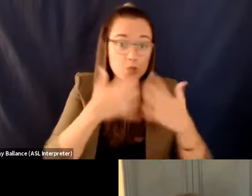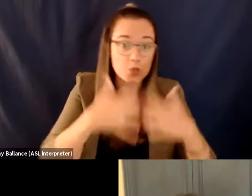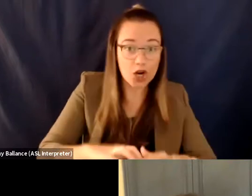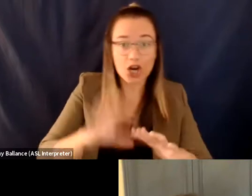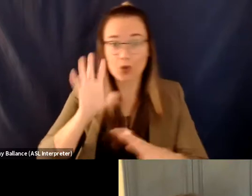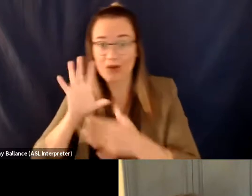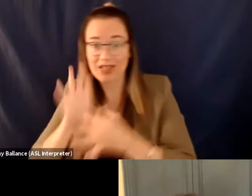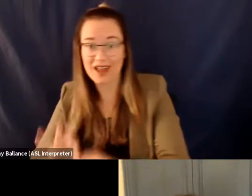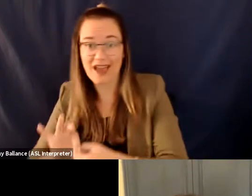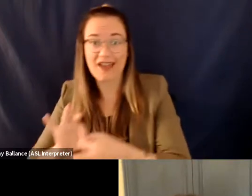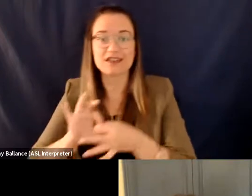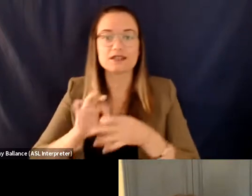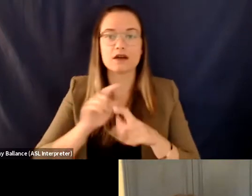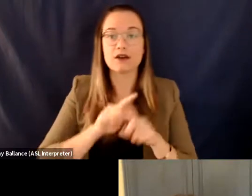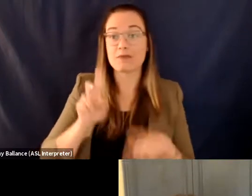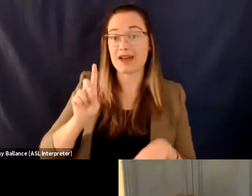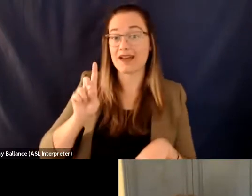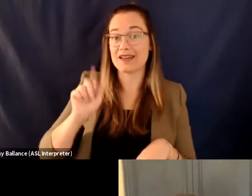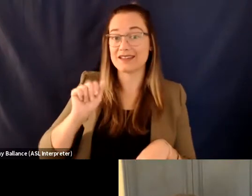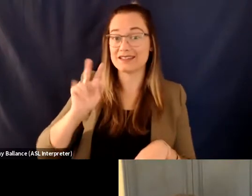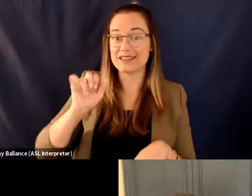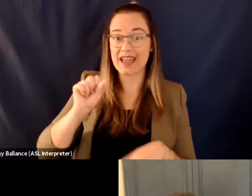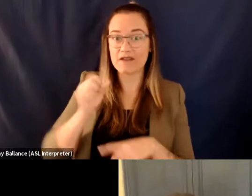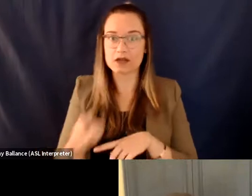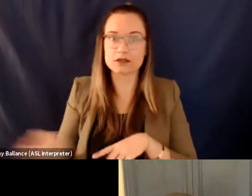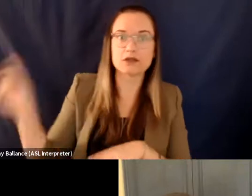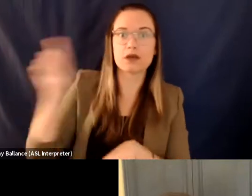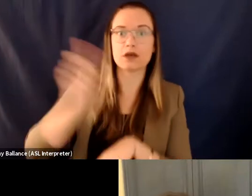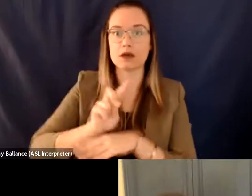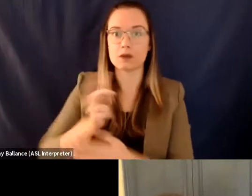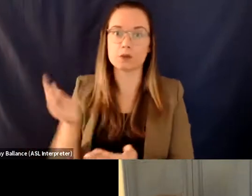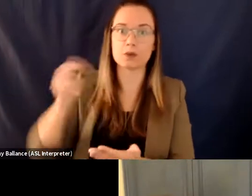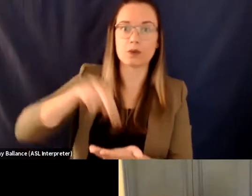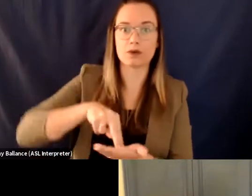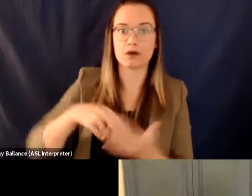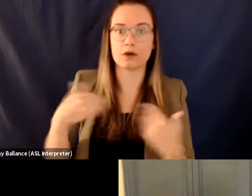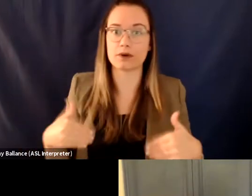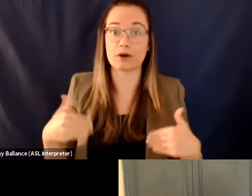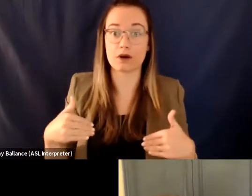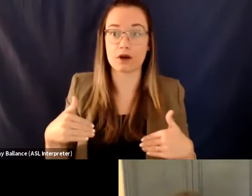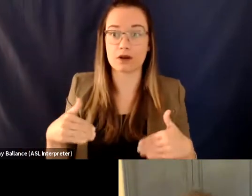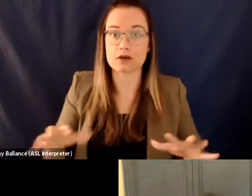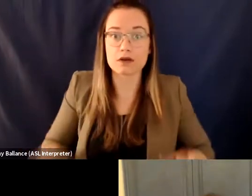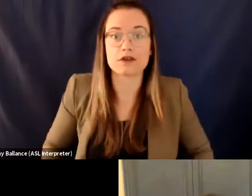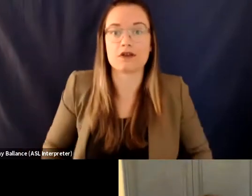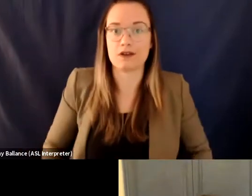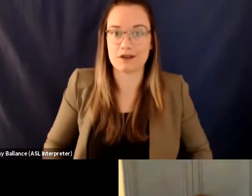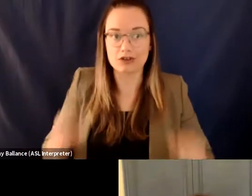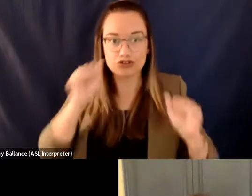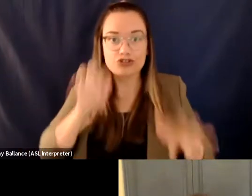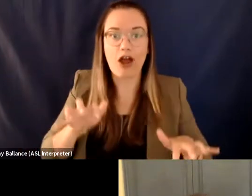even our funder? And Davis leapt out of his chair, I think, in that moment. And we thought, okay, we have something